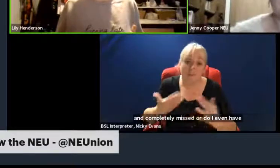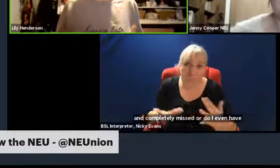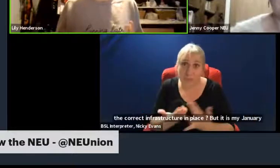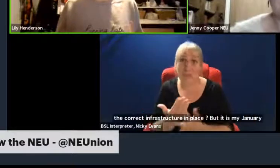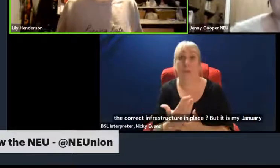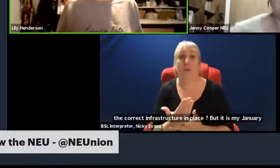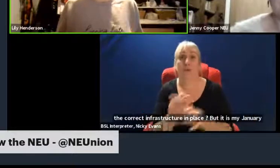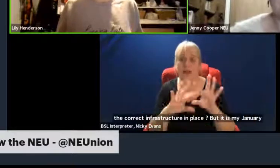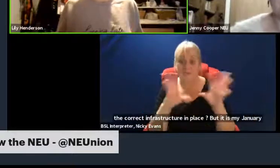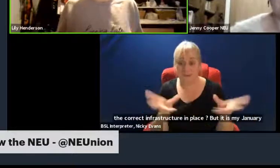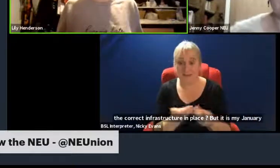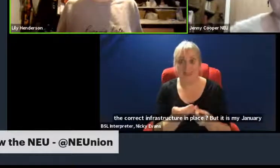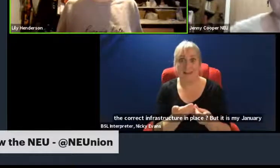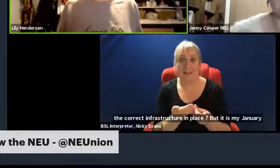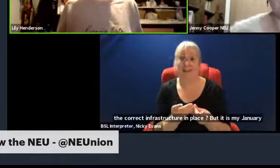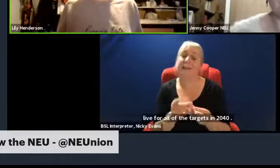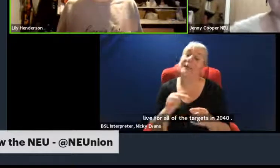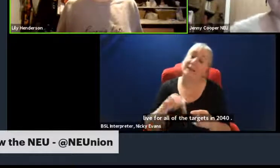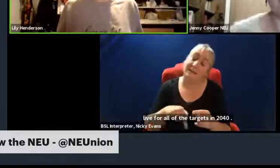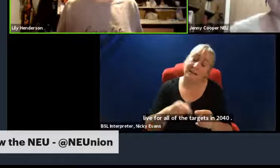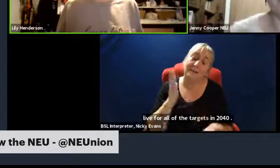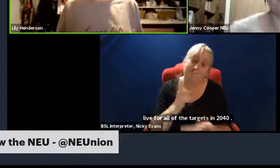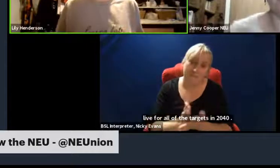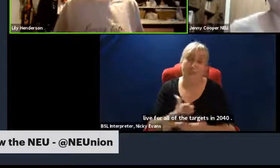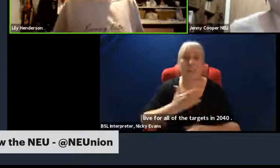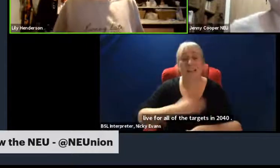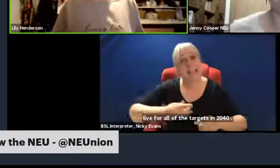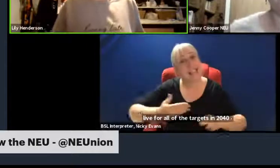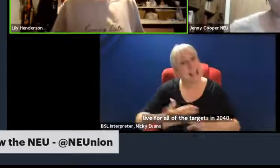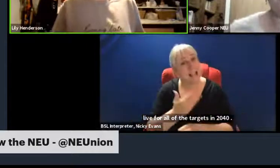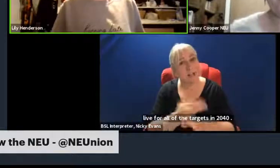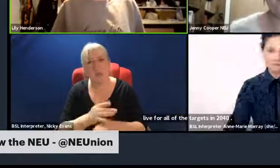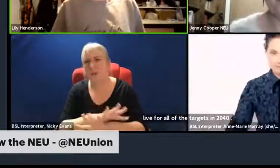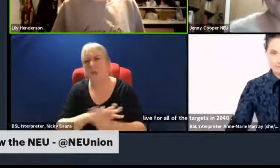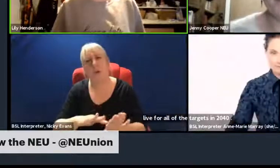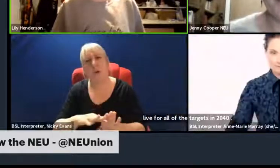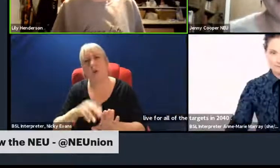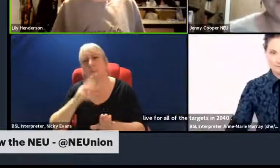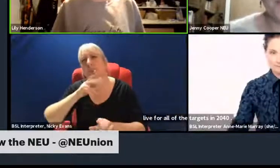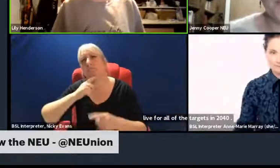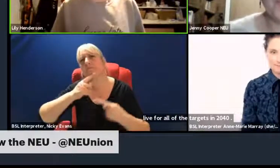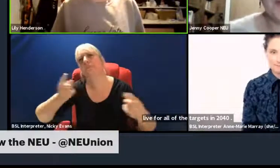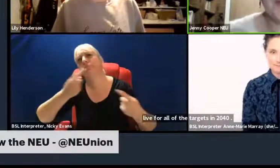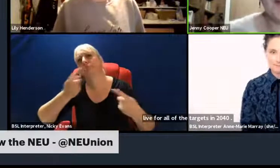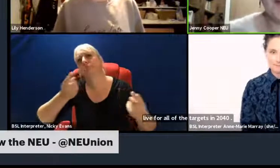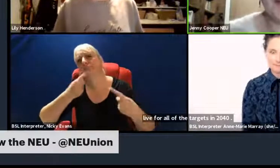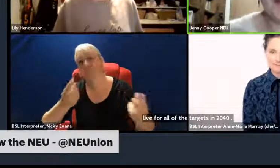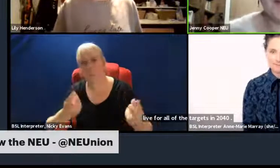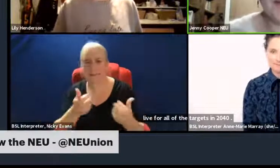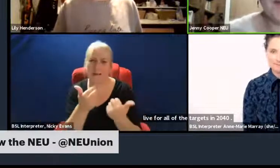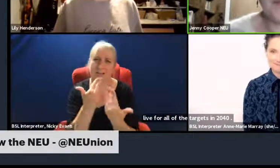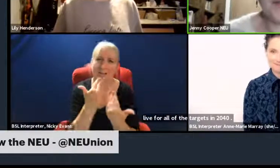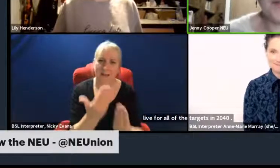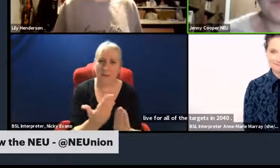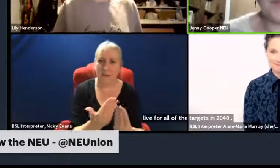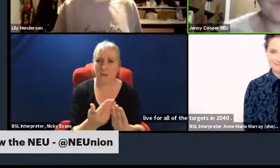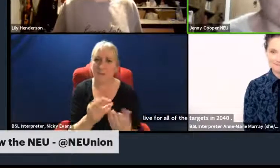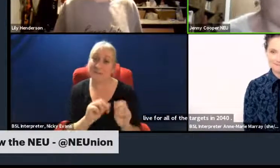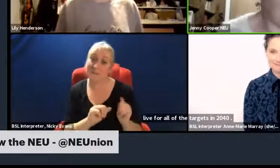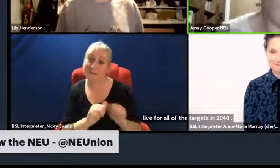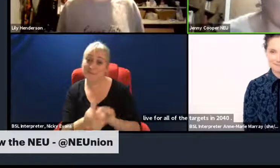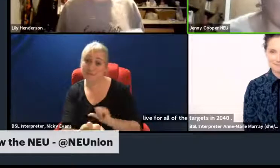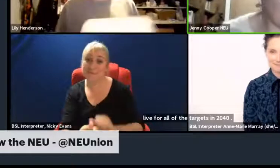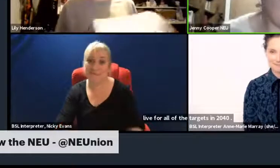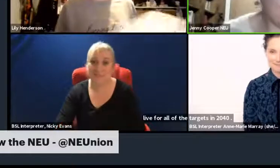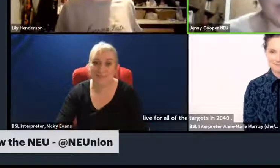So we really do need action at COP and not words. Thank you. Well done, Lily. I mean, the fact that you've